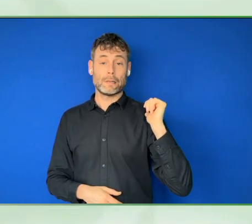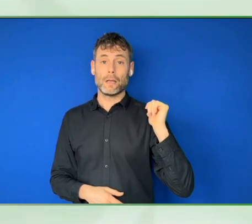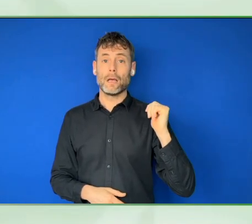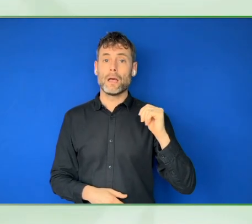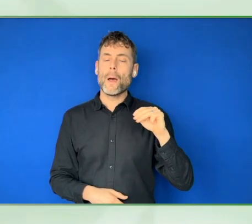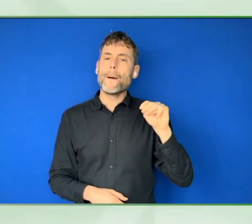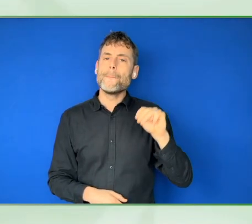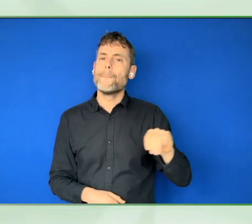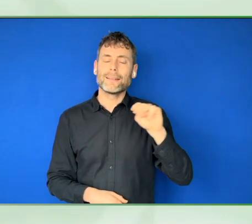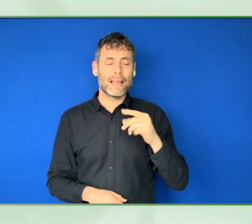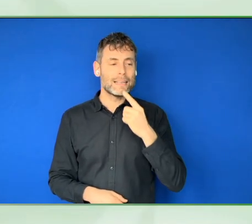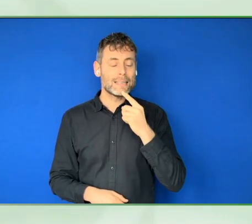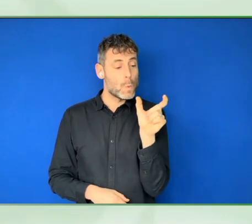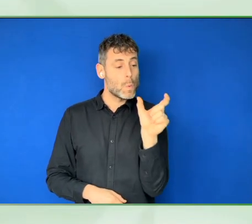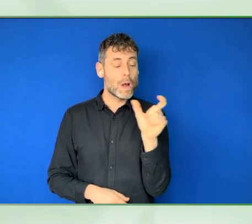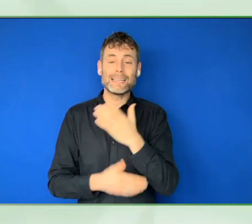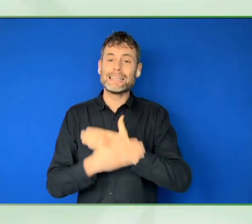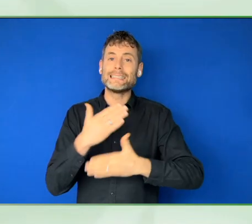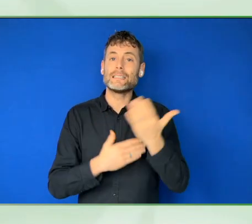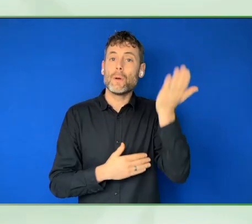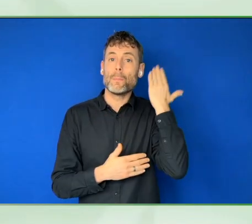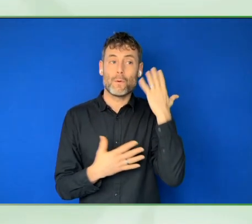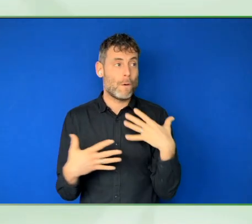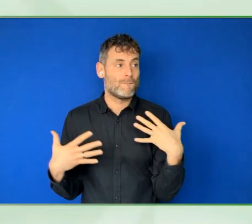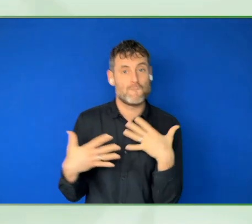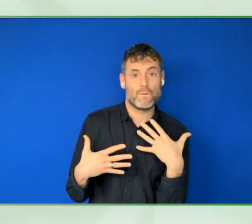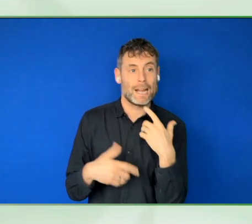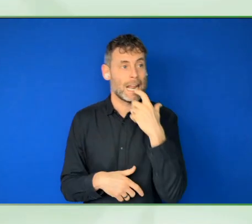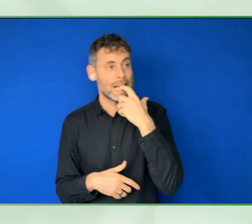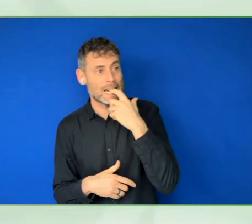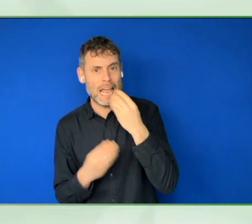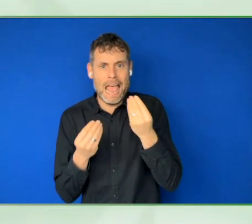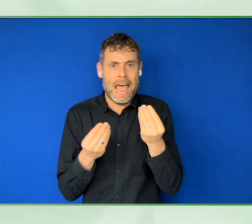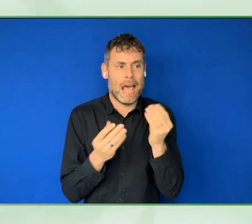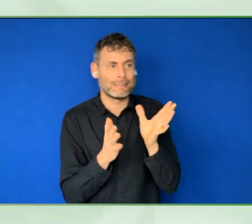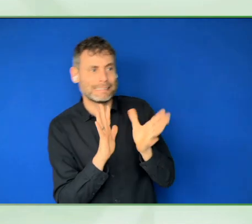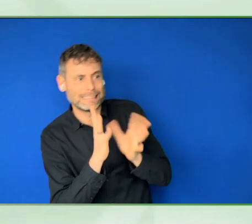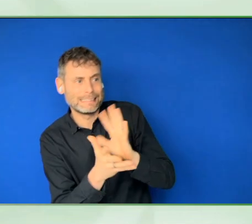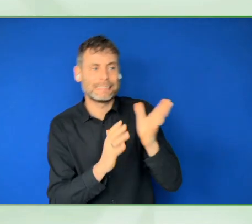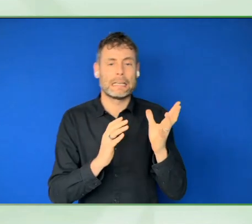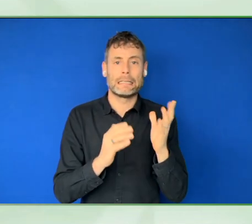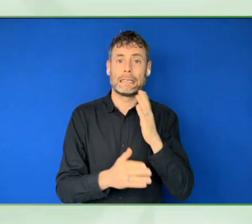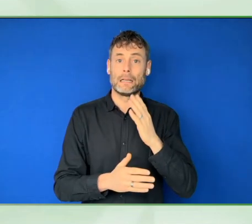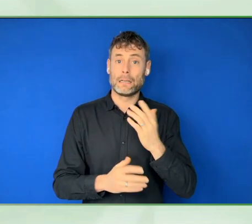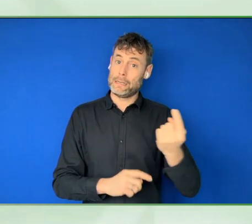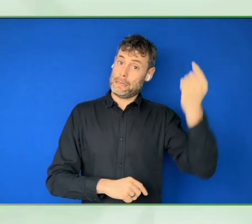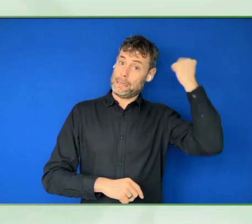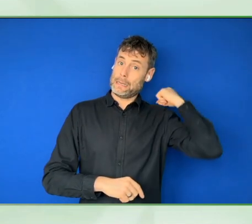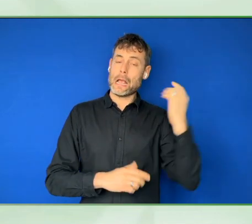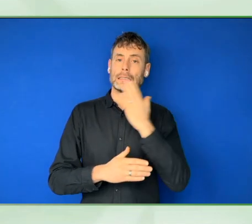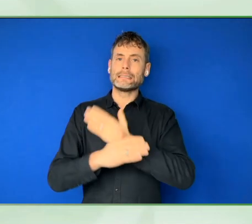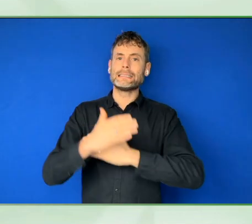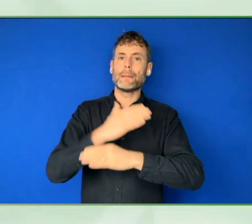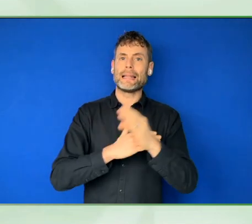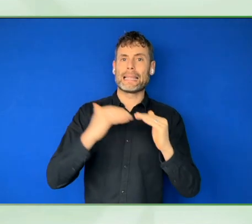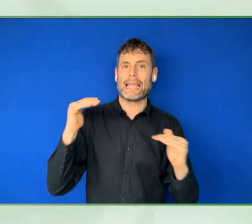scary, we started to think that maybe the phrase disability equality was too scary and that somehow we should try to soften the